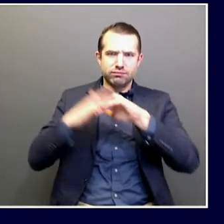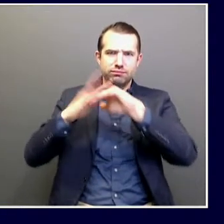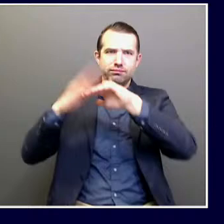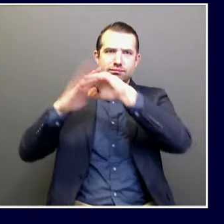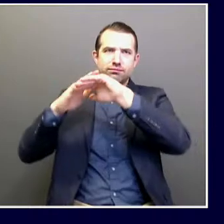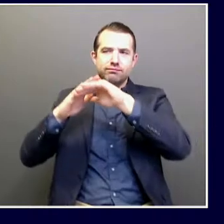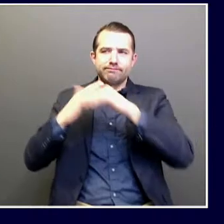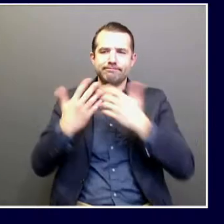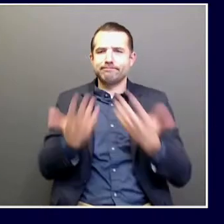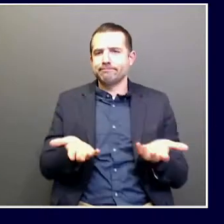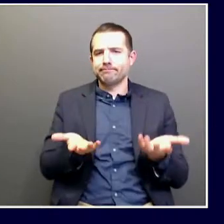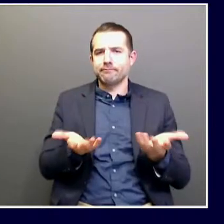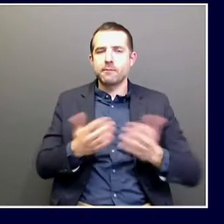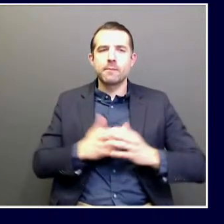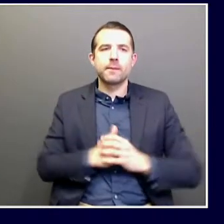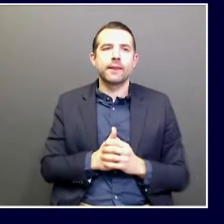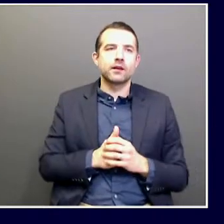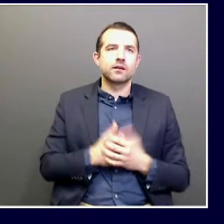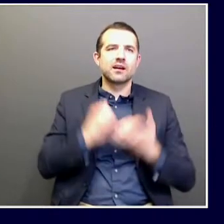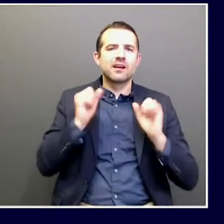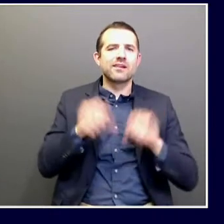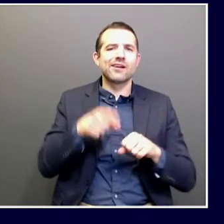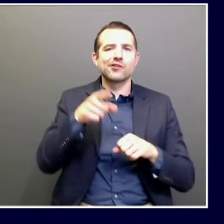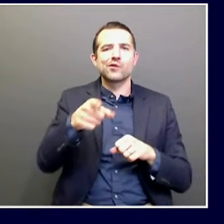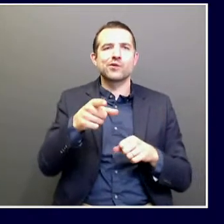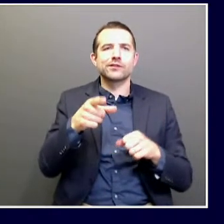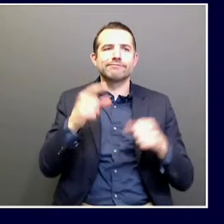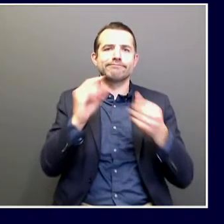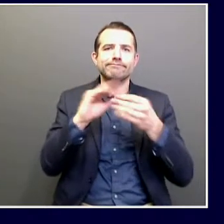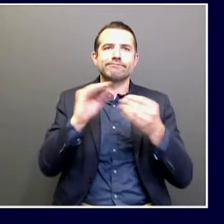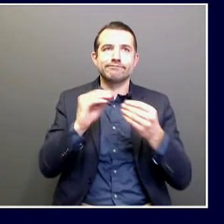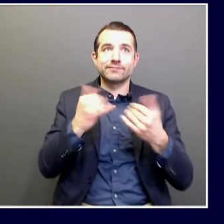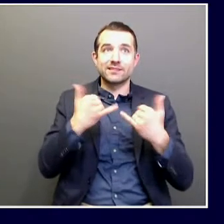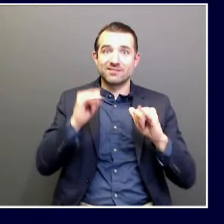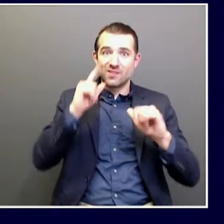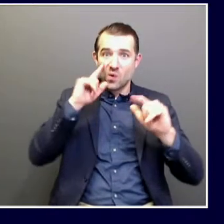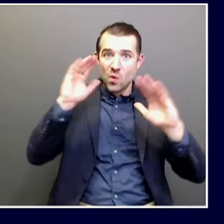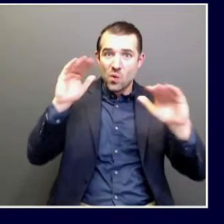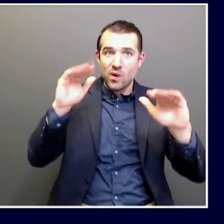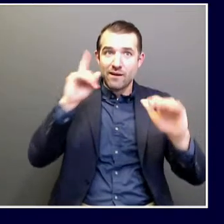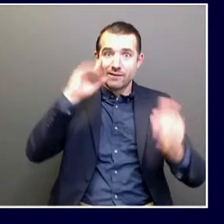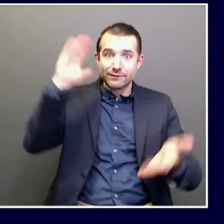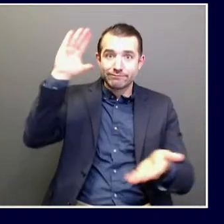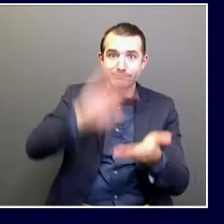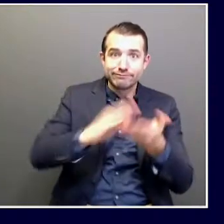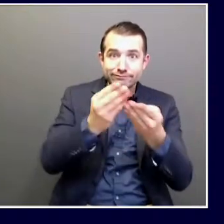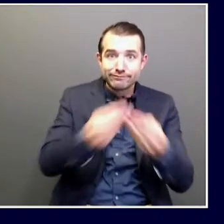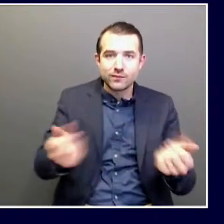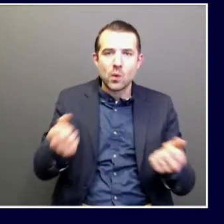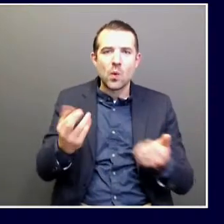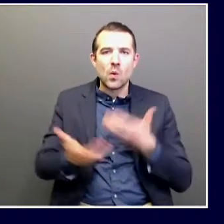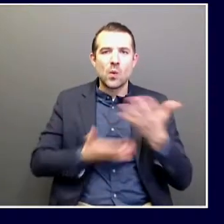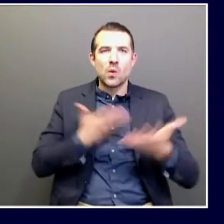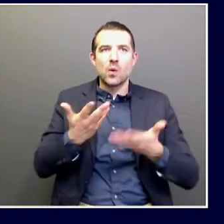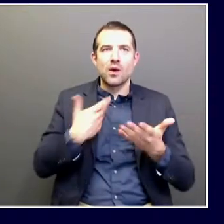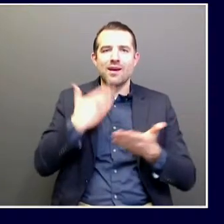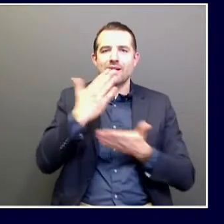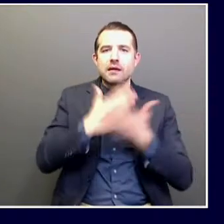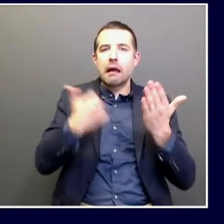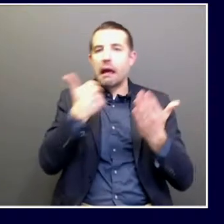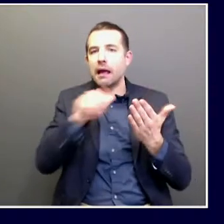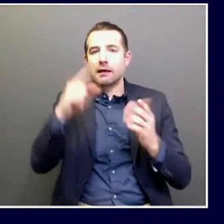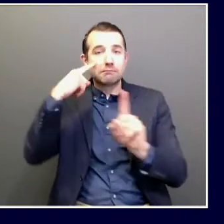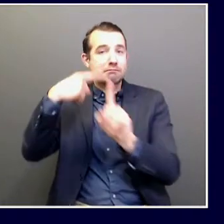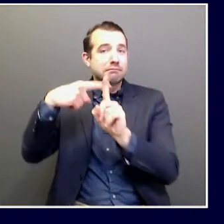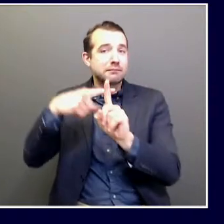can say that we should be hopeful about and that is positive? Again, I really like that question.